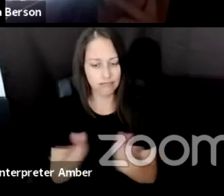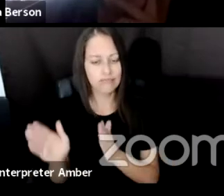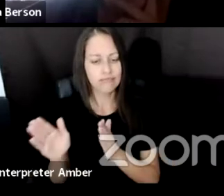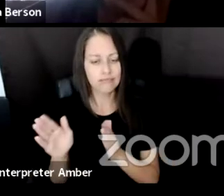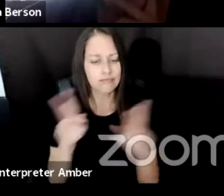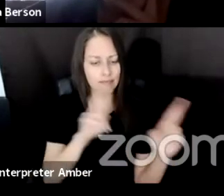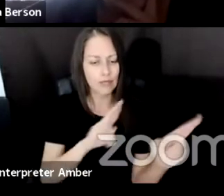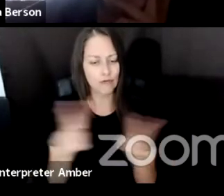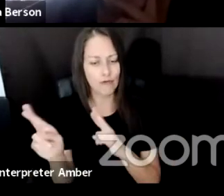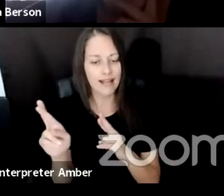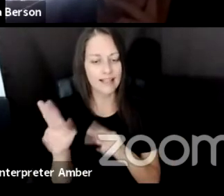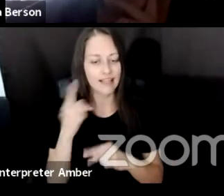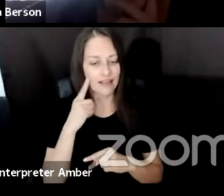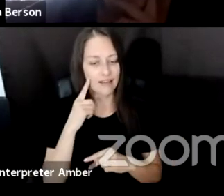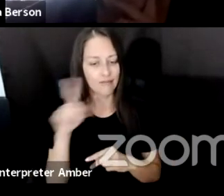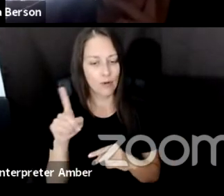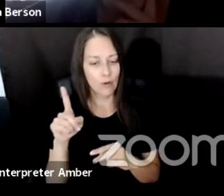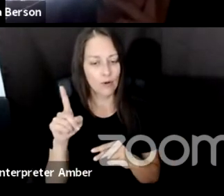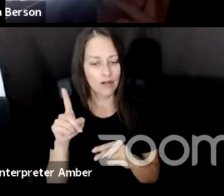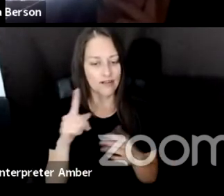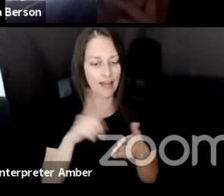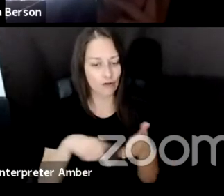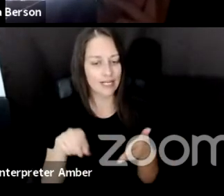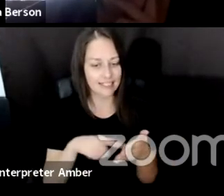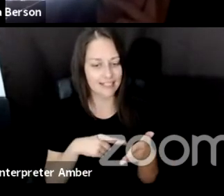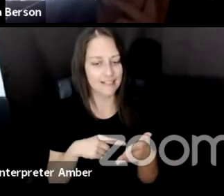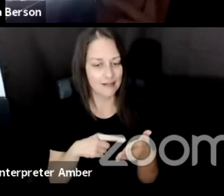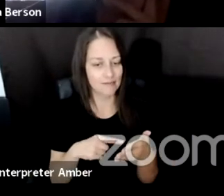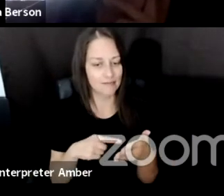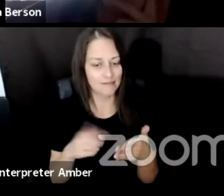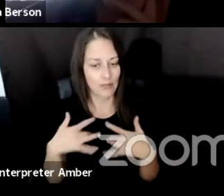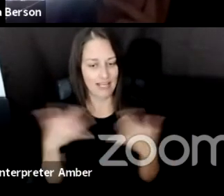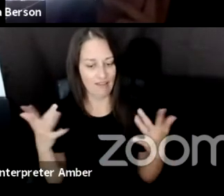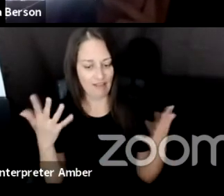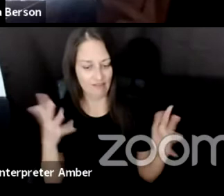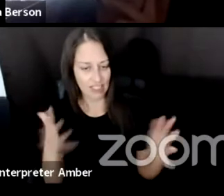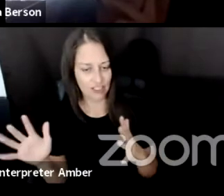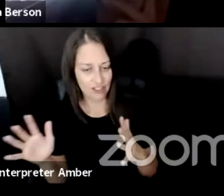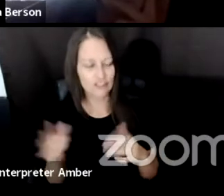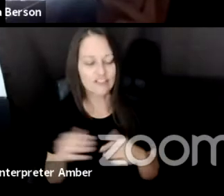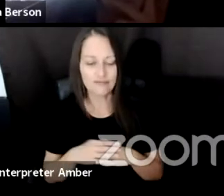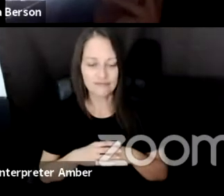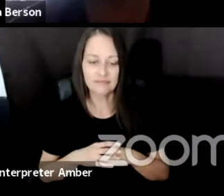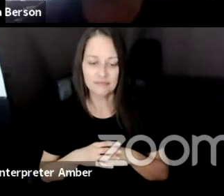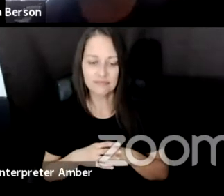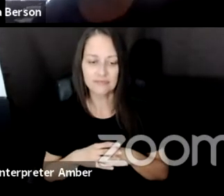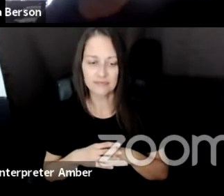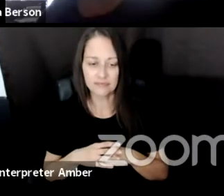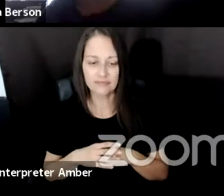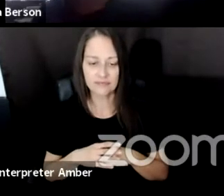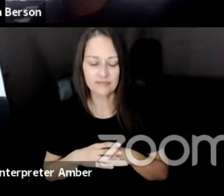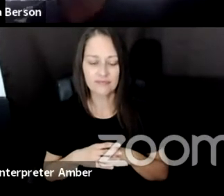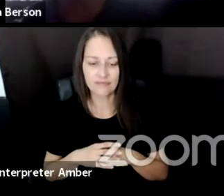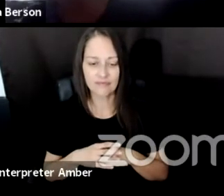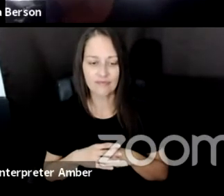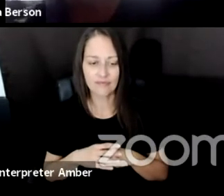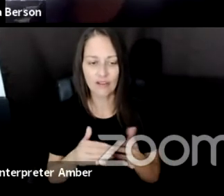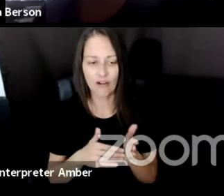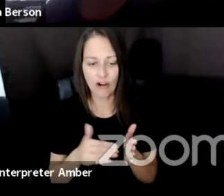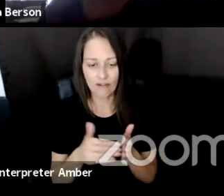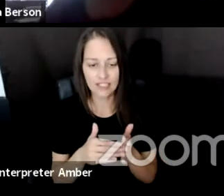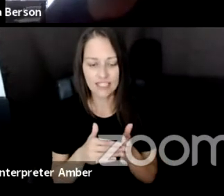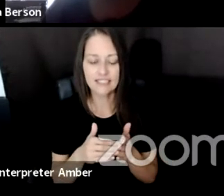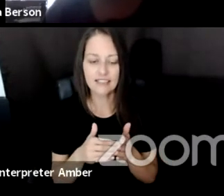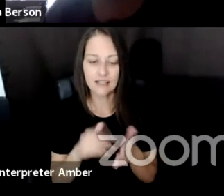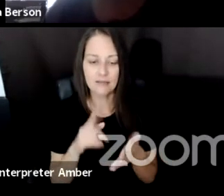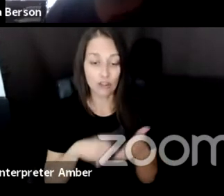the criticism kind of side of things after the fact. Because I think a lot of times criticism is speaking to